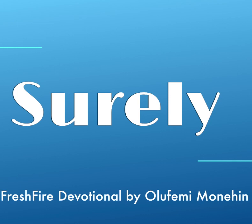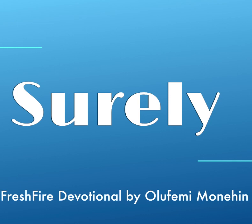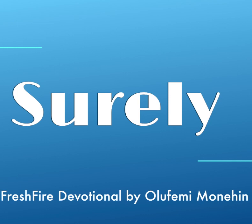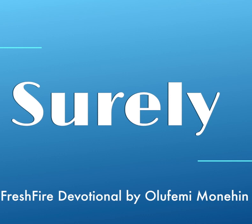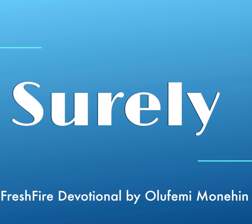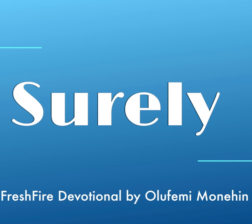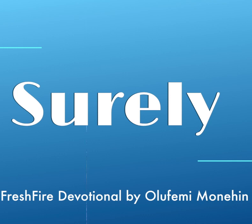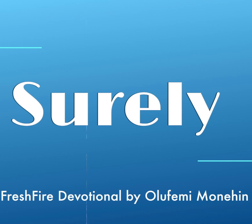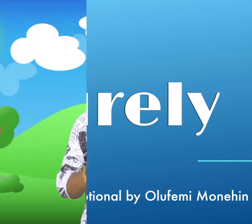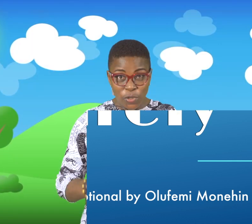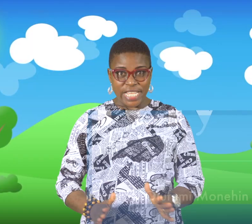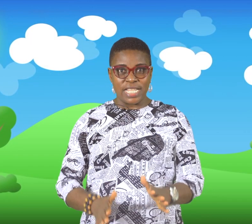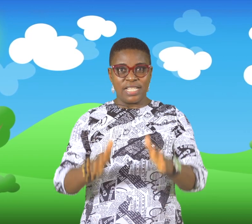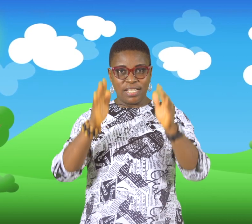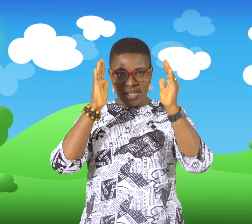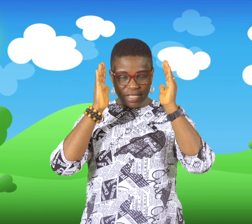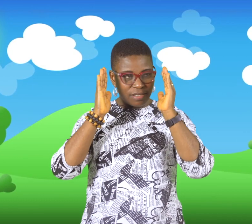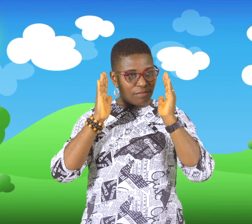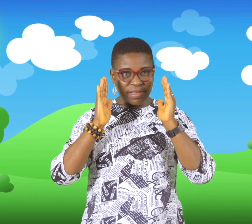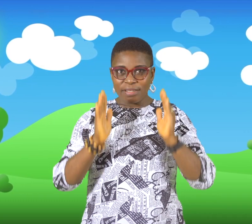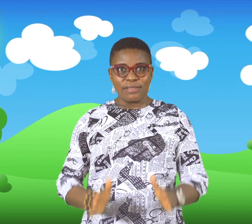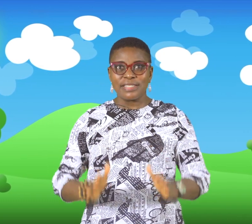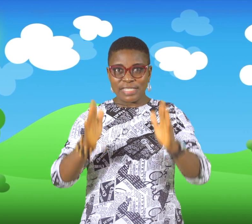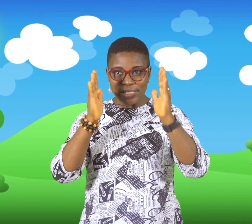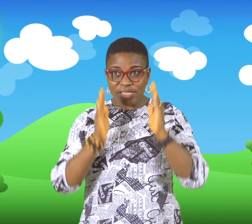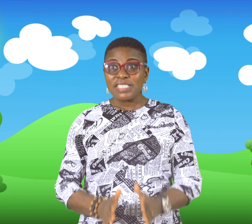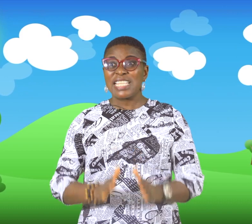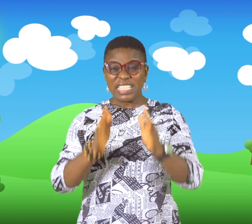means truthfully,